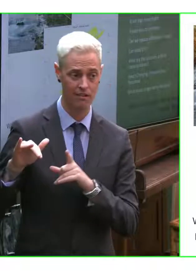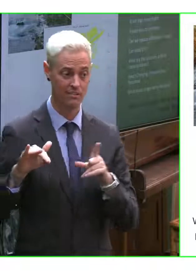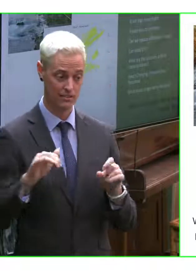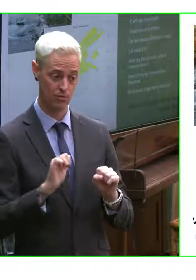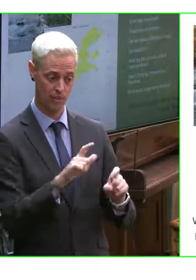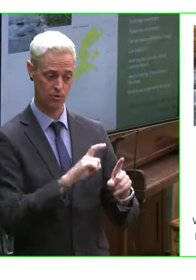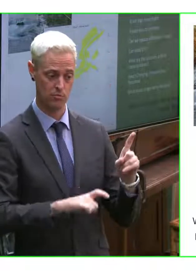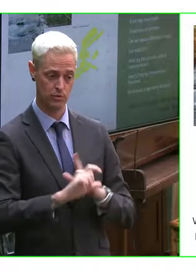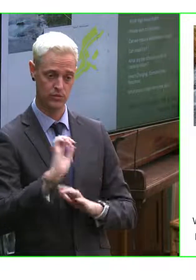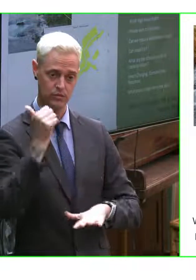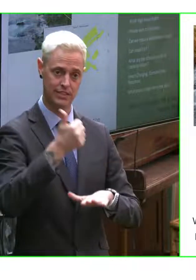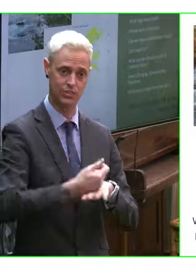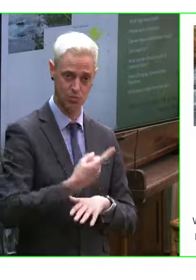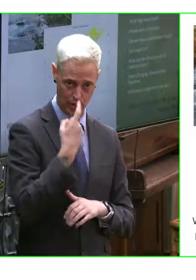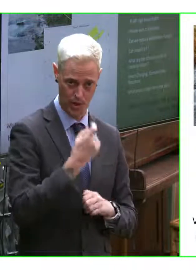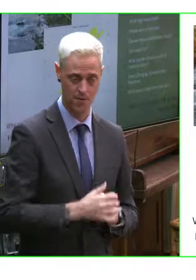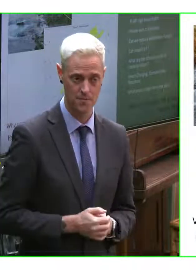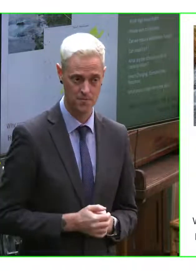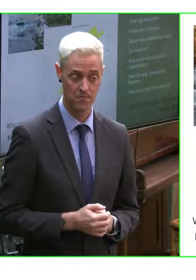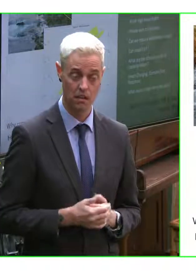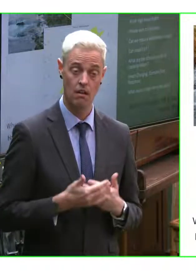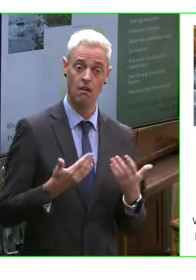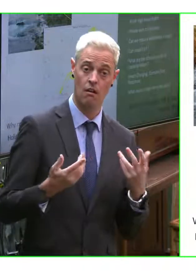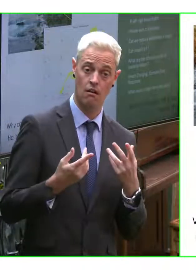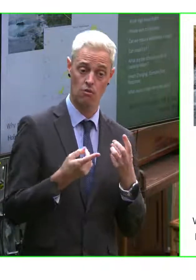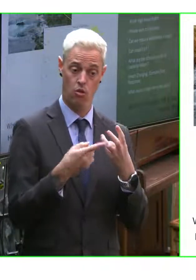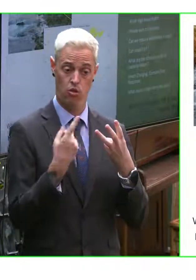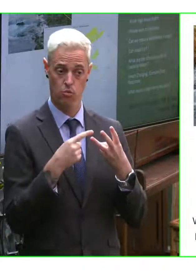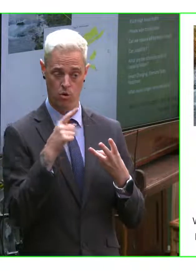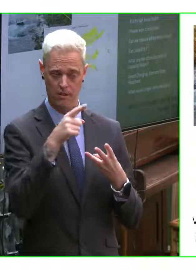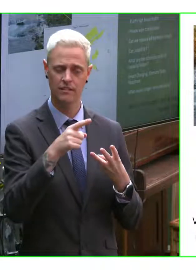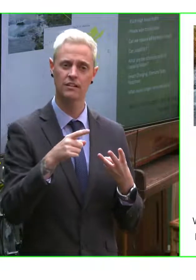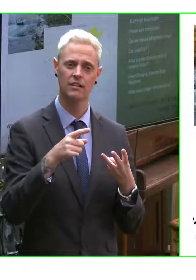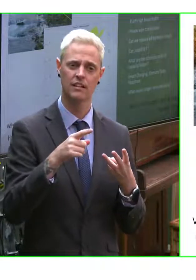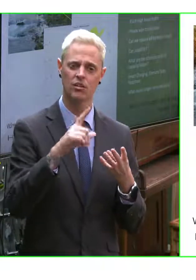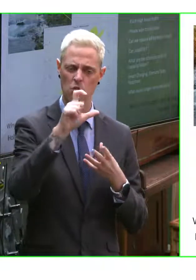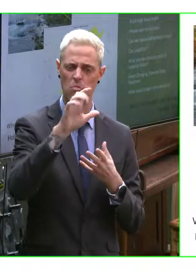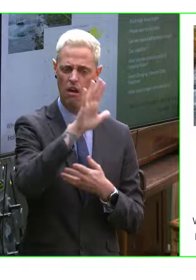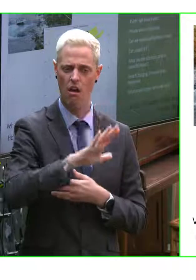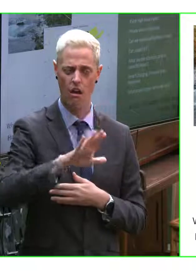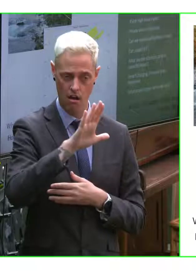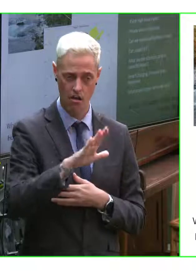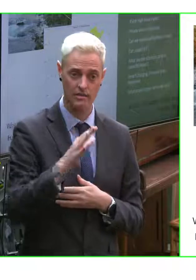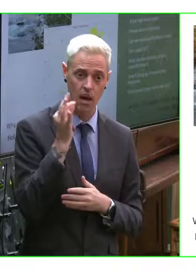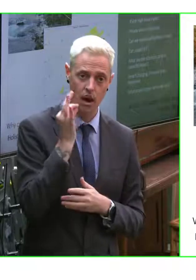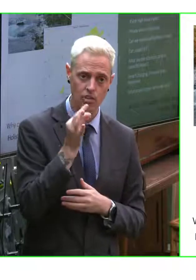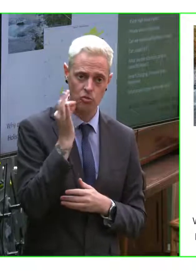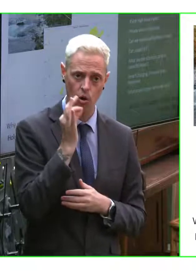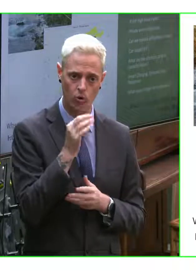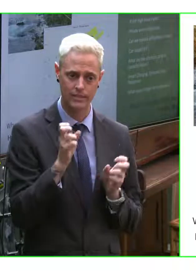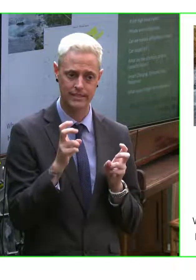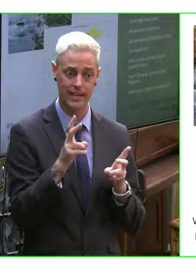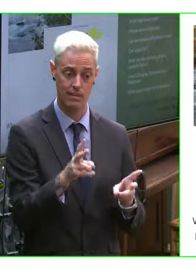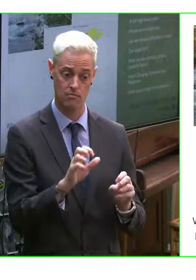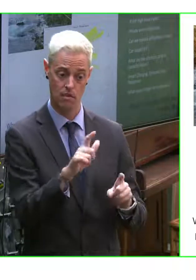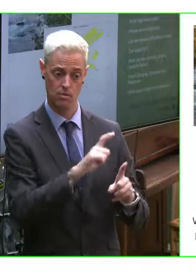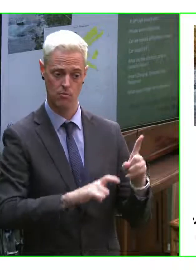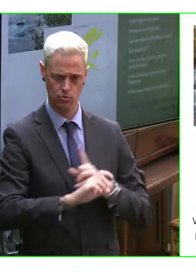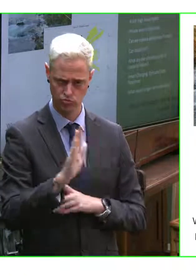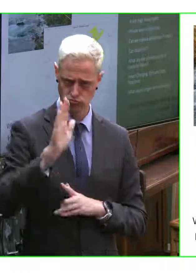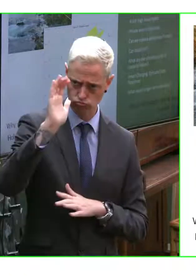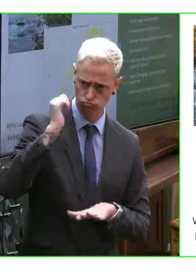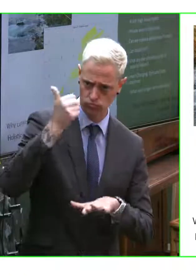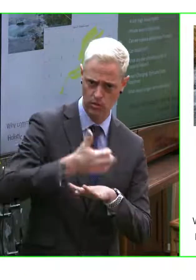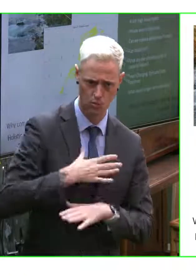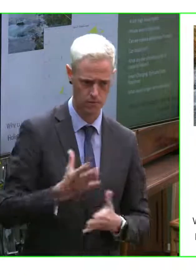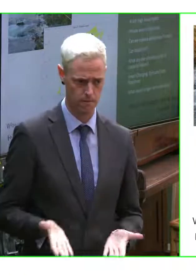deliver. Another project, again in Cumbria, it's a small hydro scheme, so 45 kilowatt hydro scheme, and the community wanted to deliver this project.